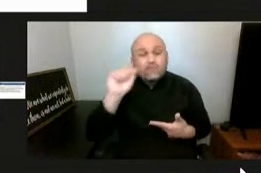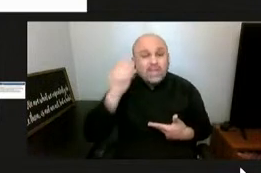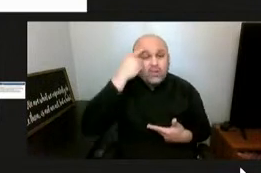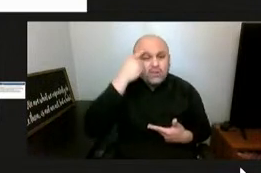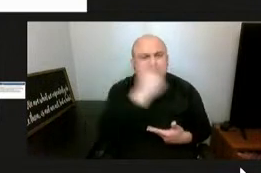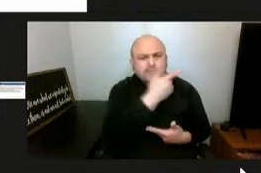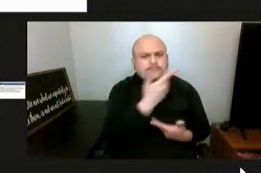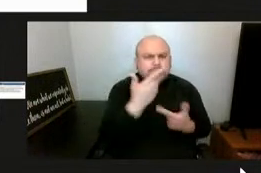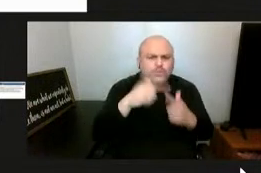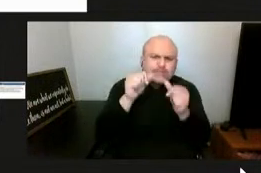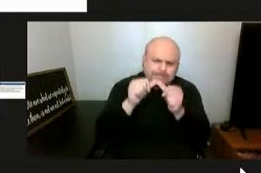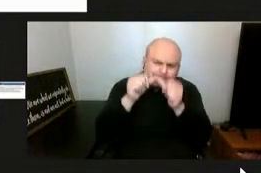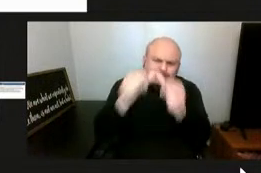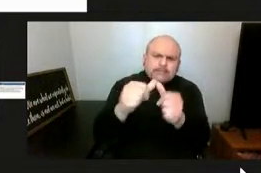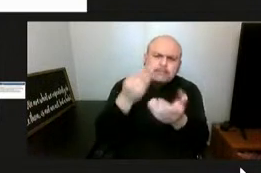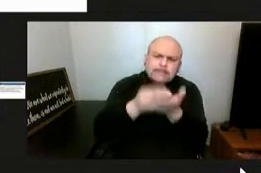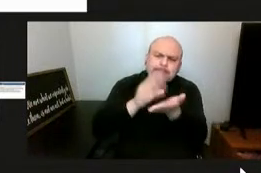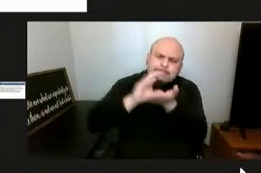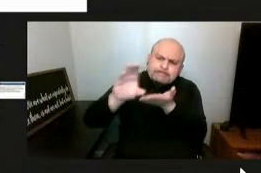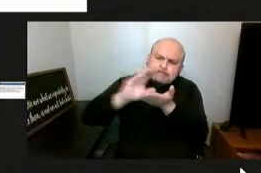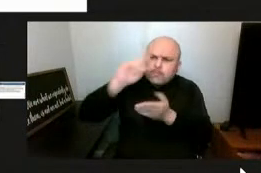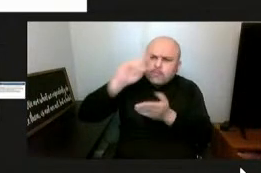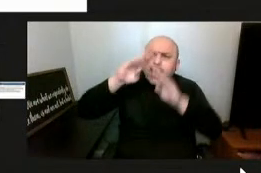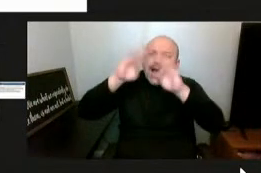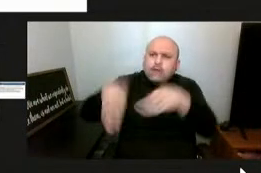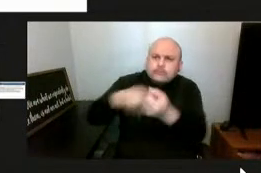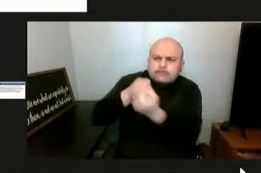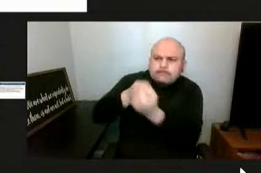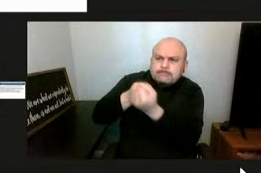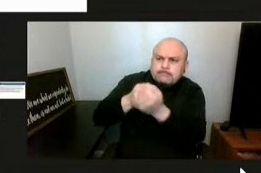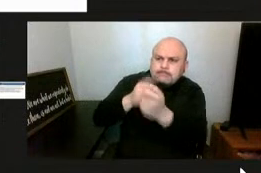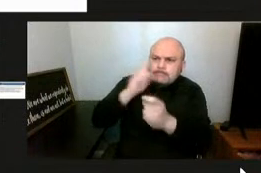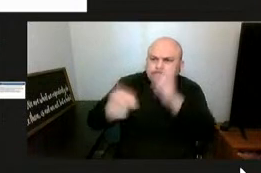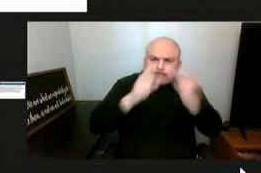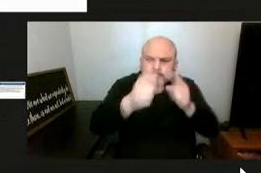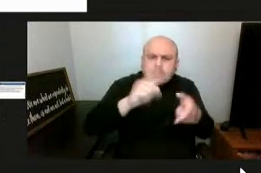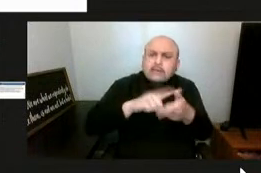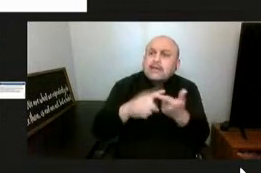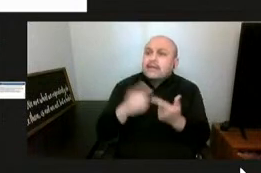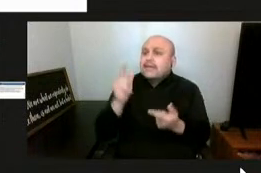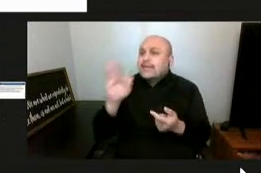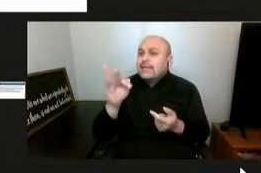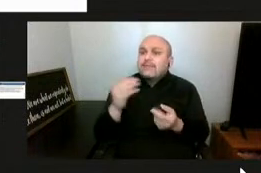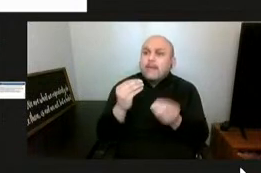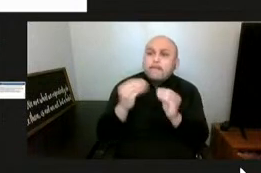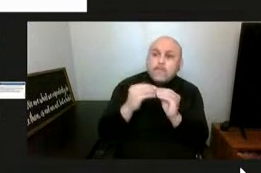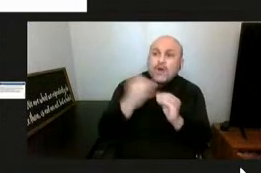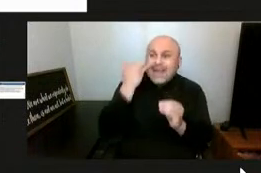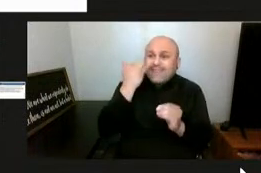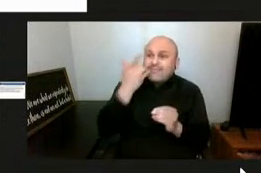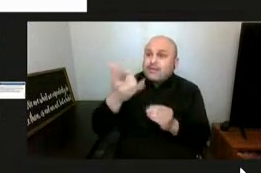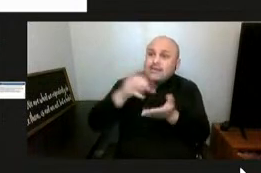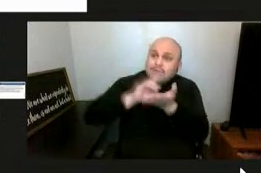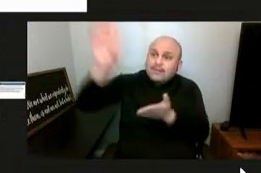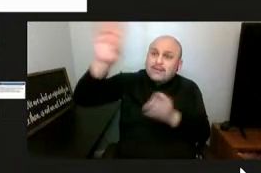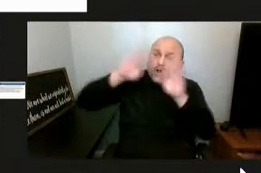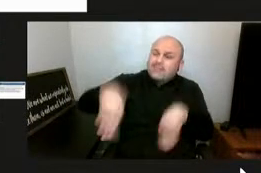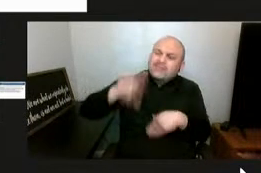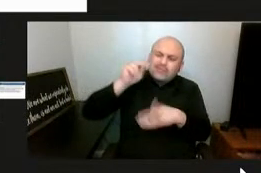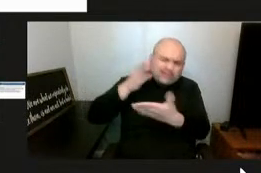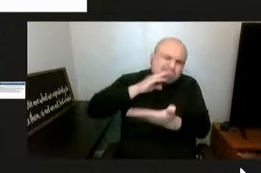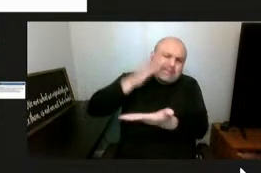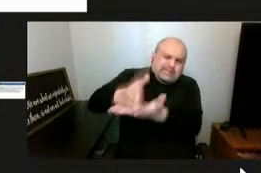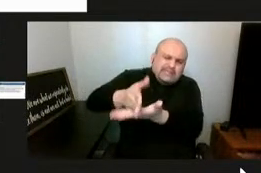continue funding housing assistance, including renewal of eviction moratorium. The second is to continue